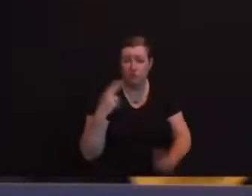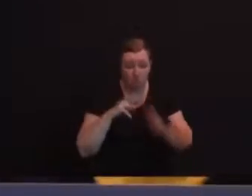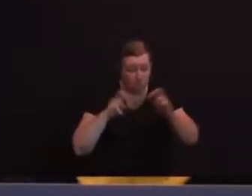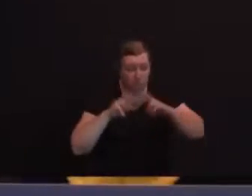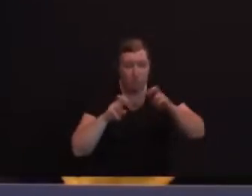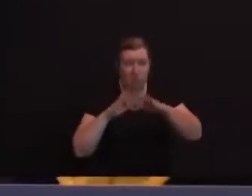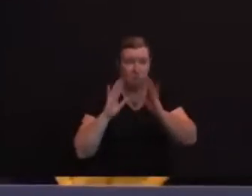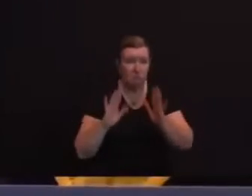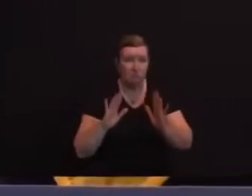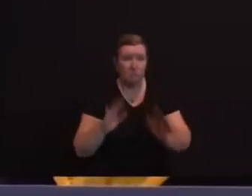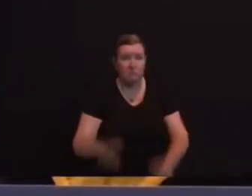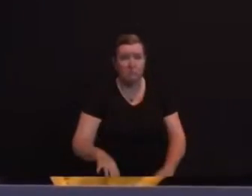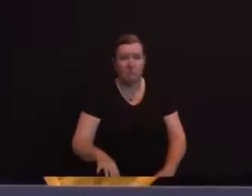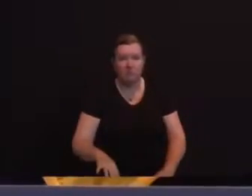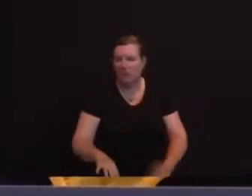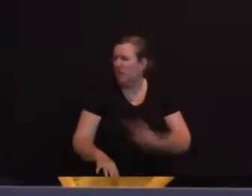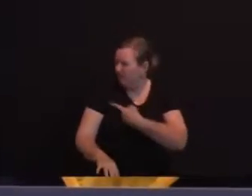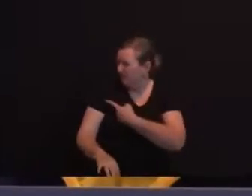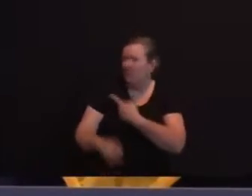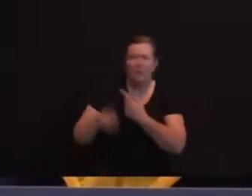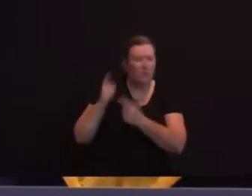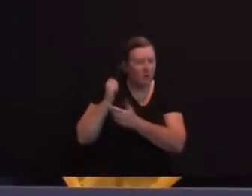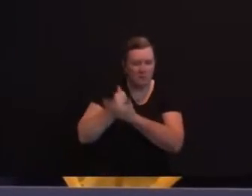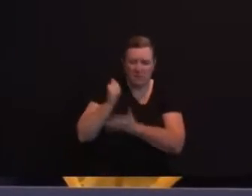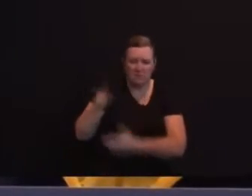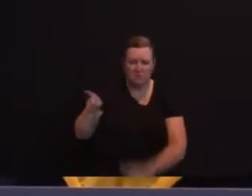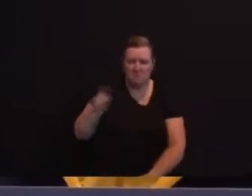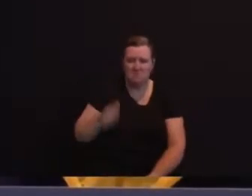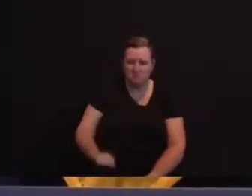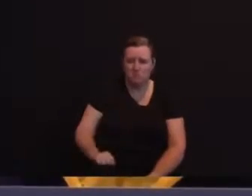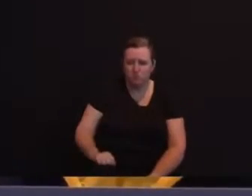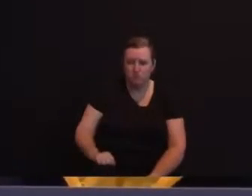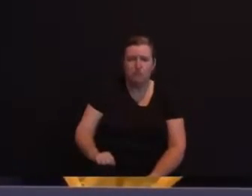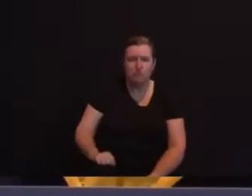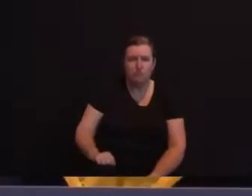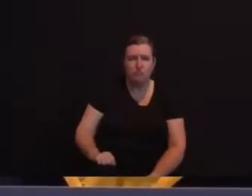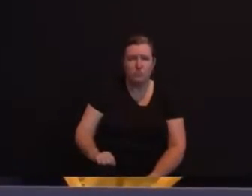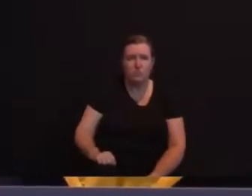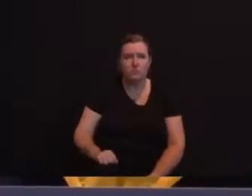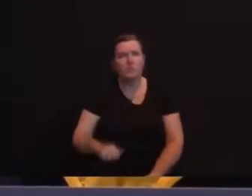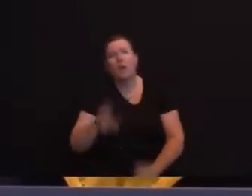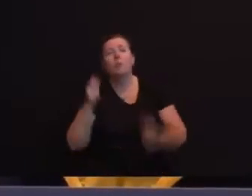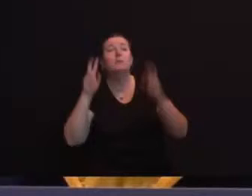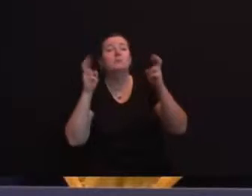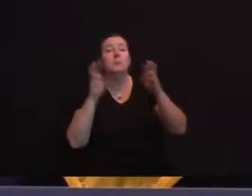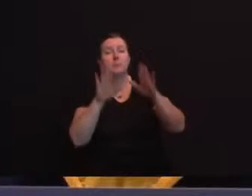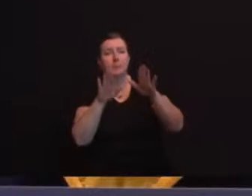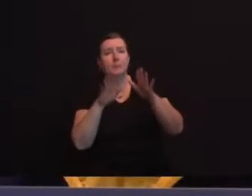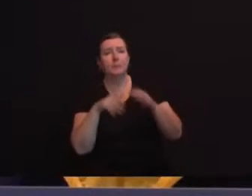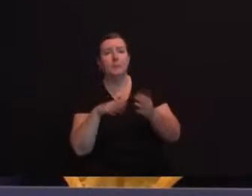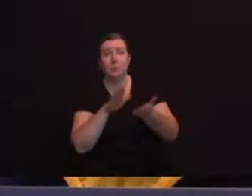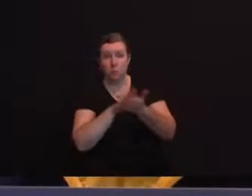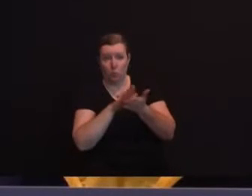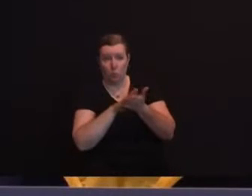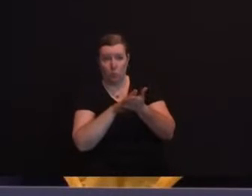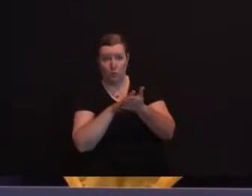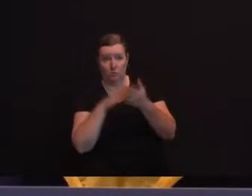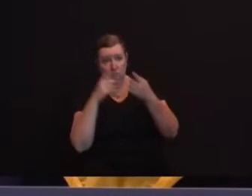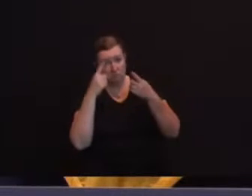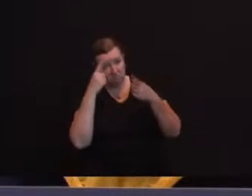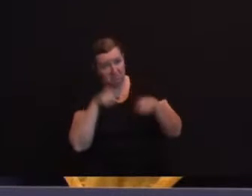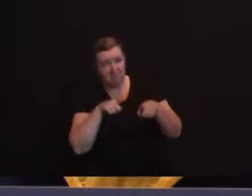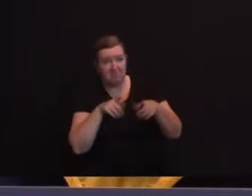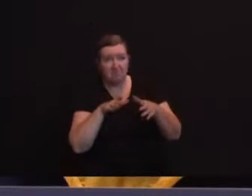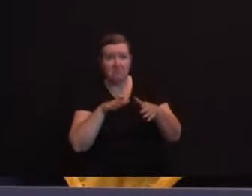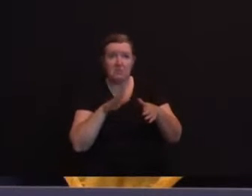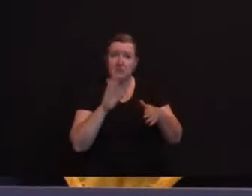Amen. And by the way, another topic with my fellow governors yesterday was schools. And the general consensus is that the school experience has